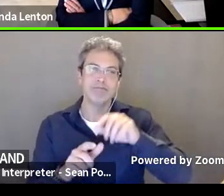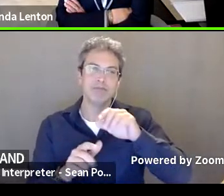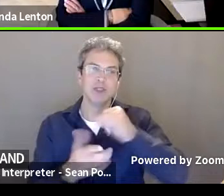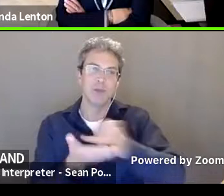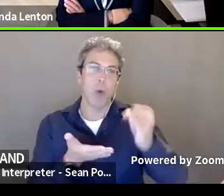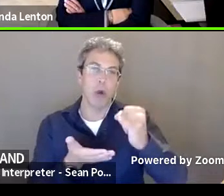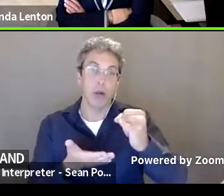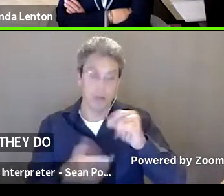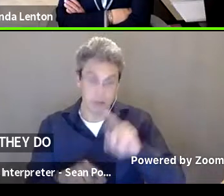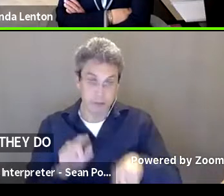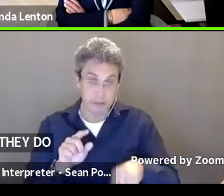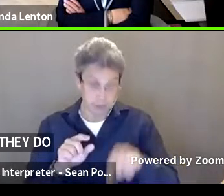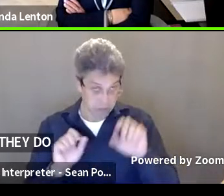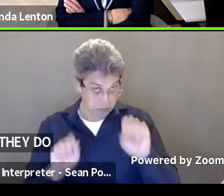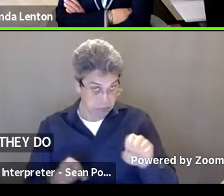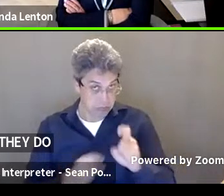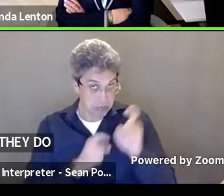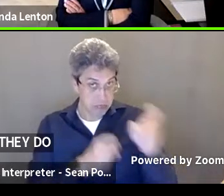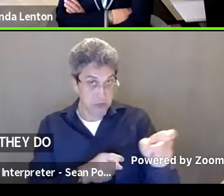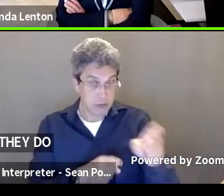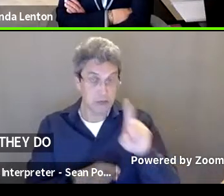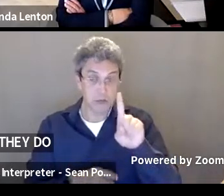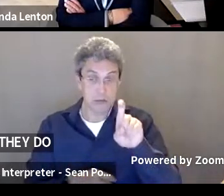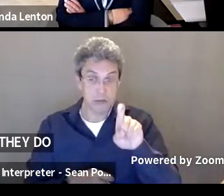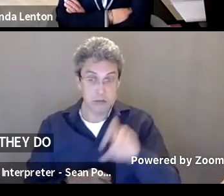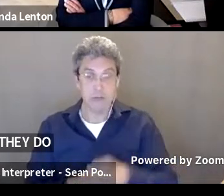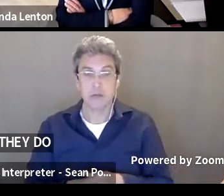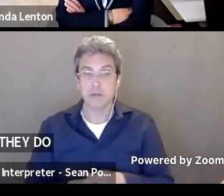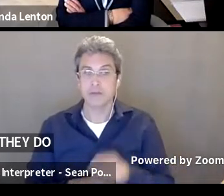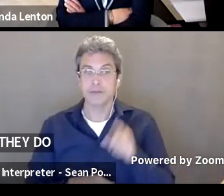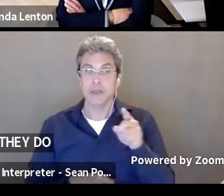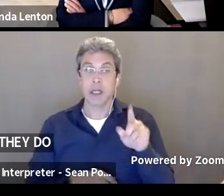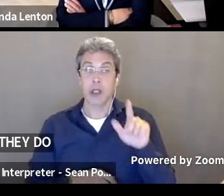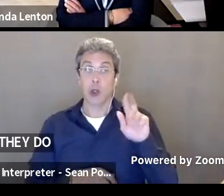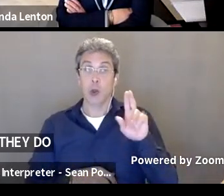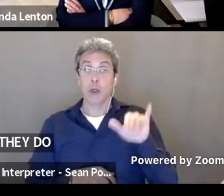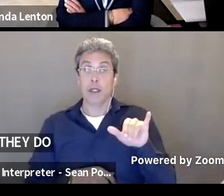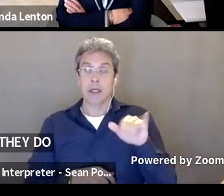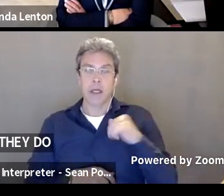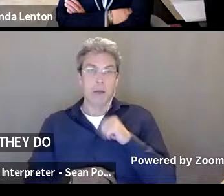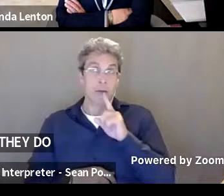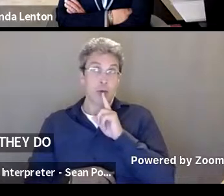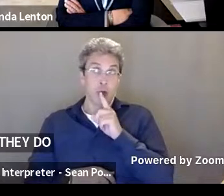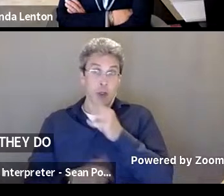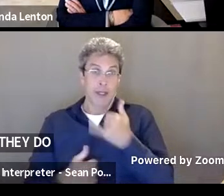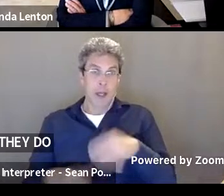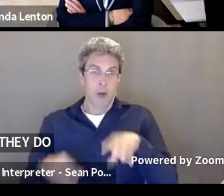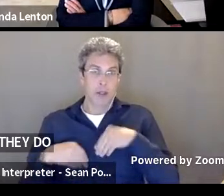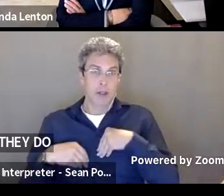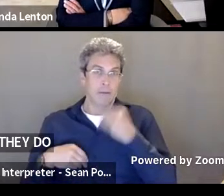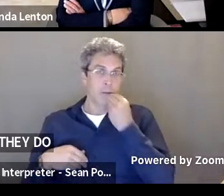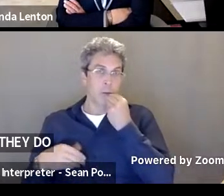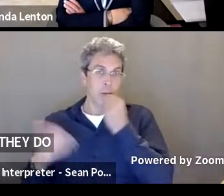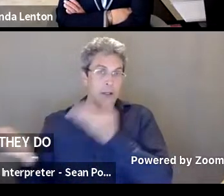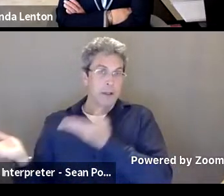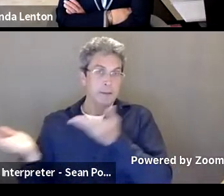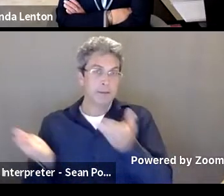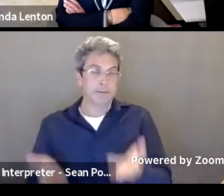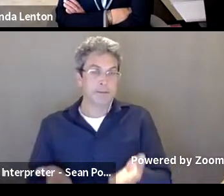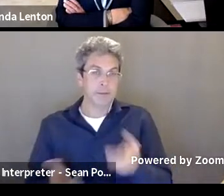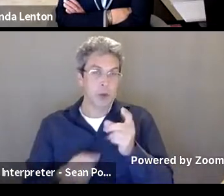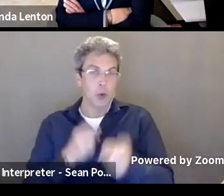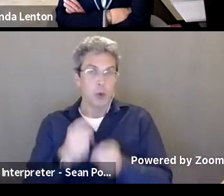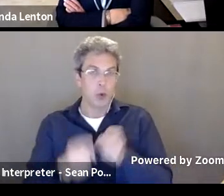Go ahead, Lucy. I can't speak as to whether they are accepting donations. They work very closely with the